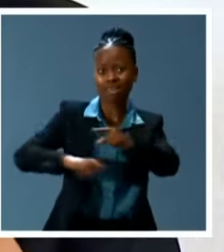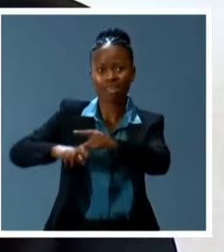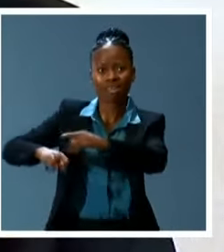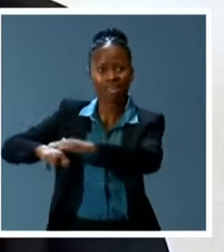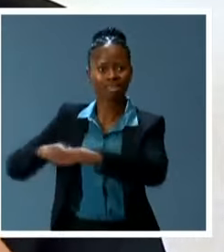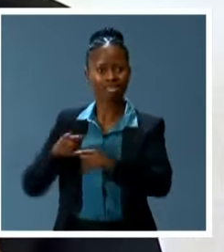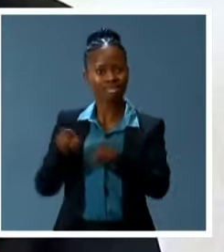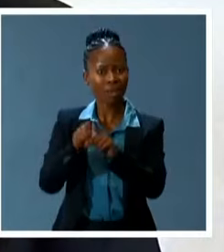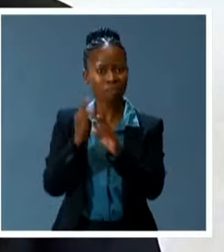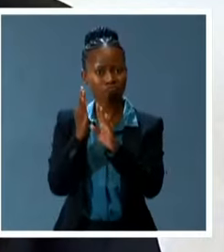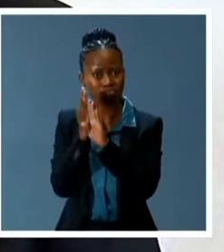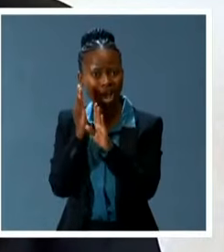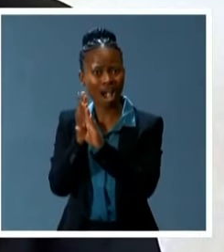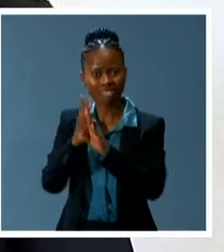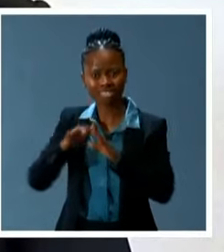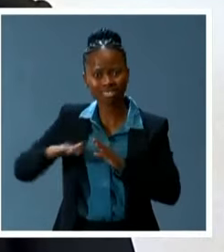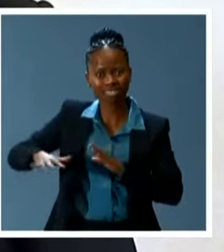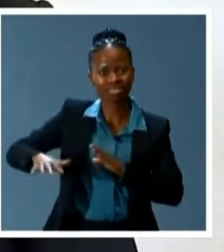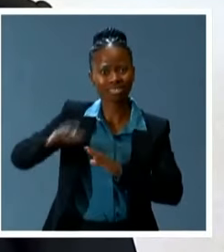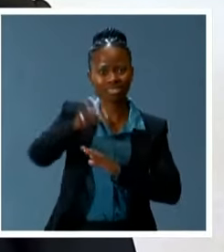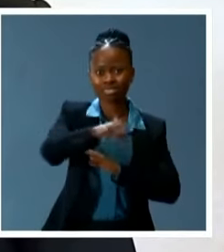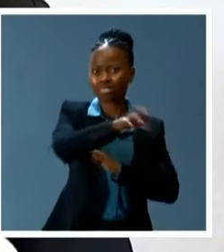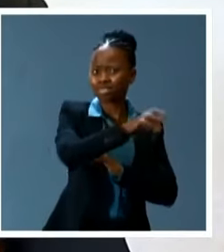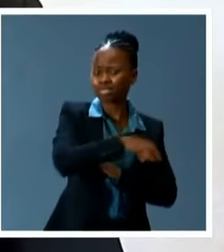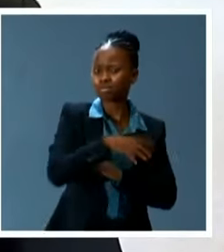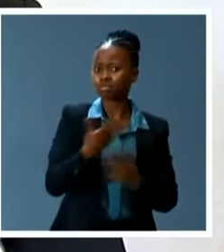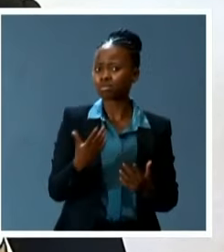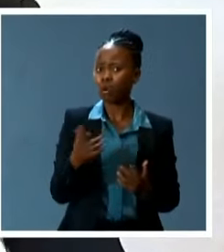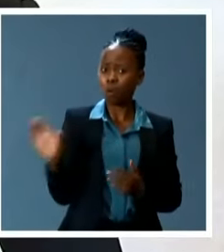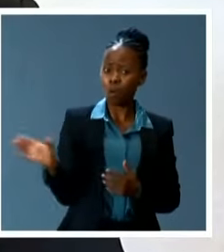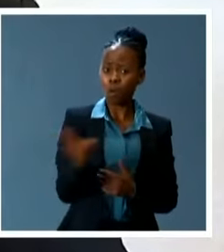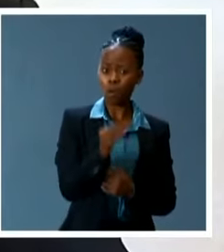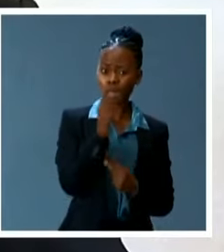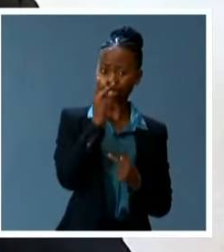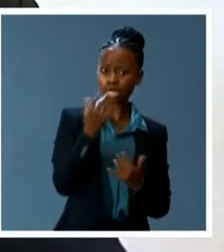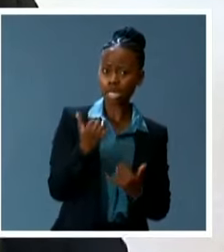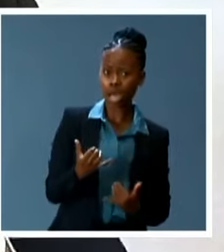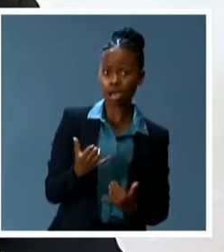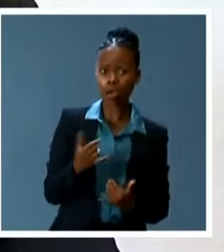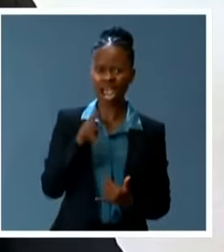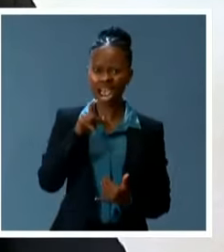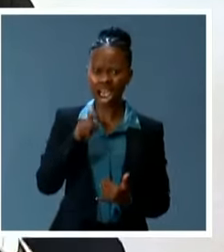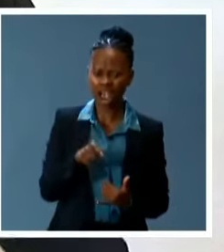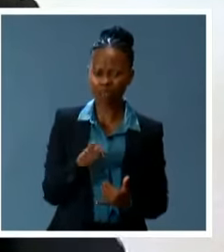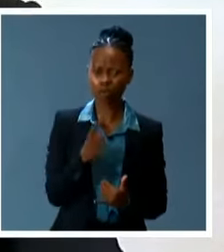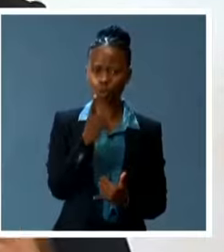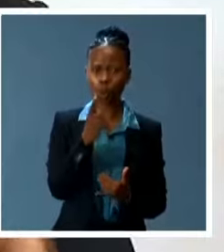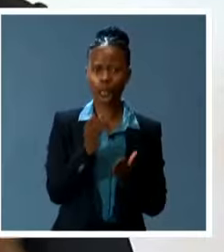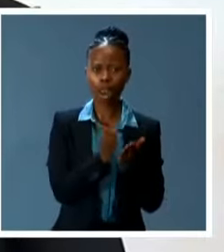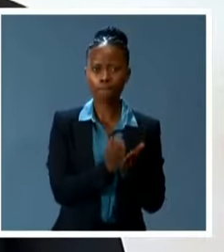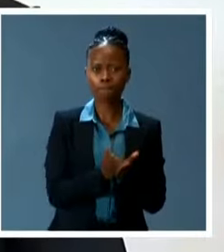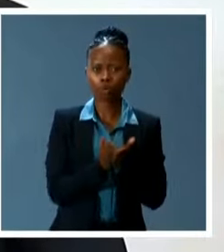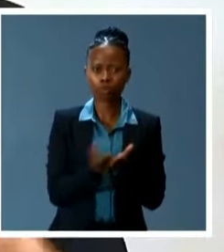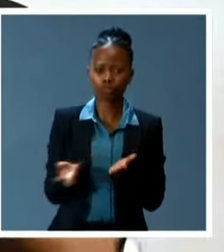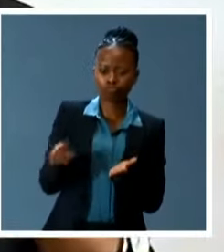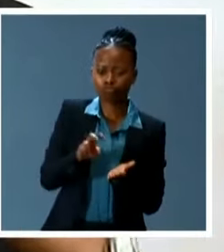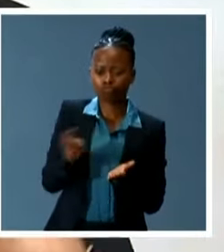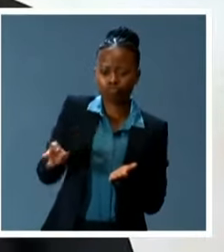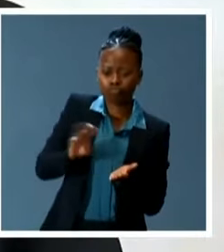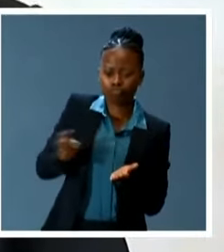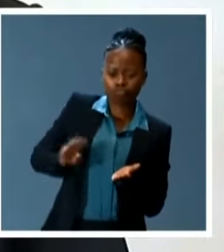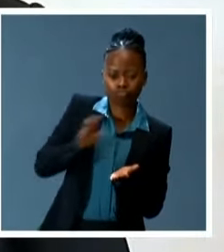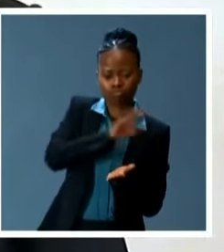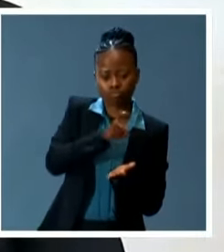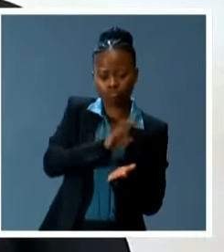the business community, more and more recognizing that everybody must be in the same boat instead of the present situation in which